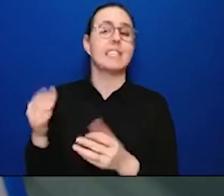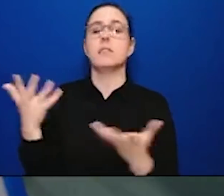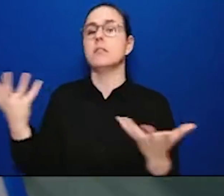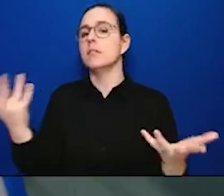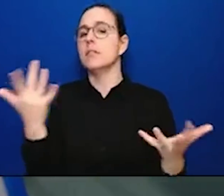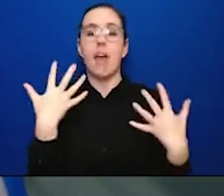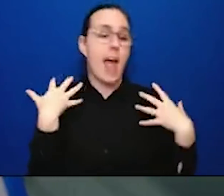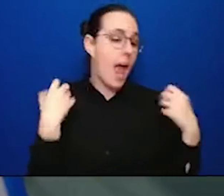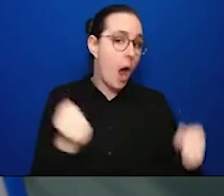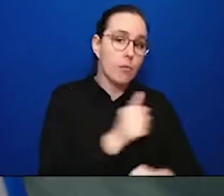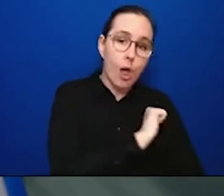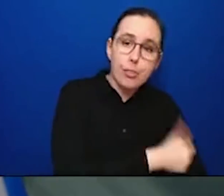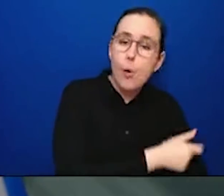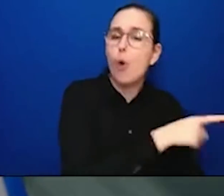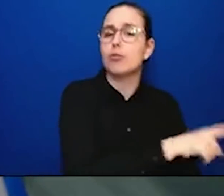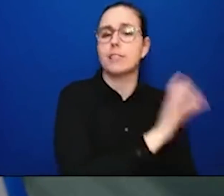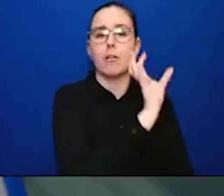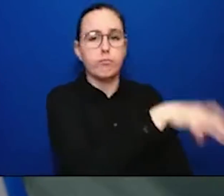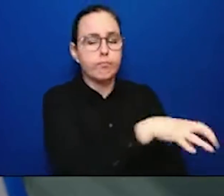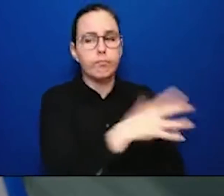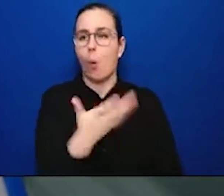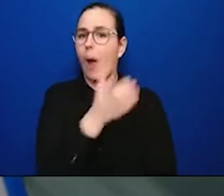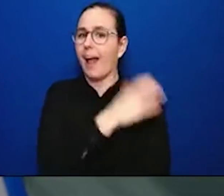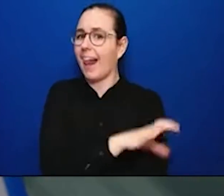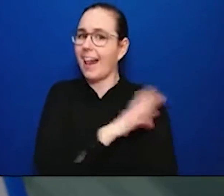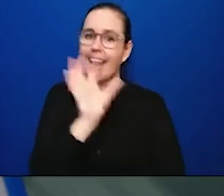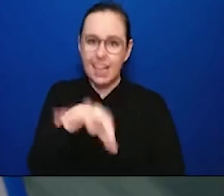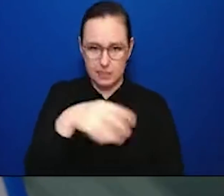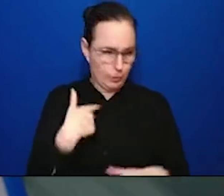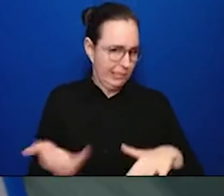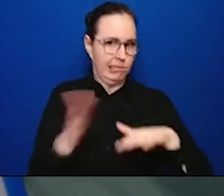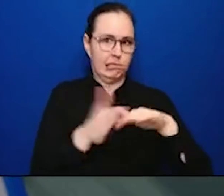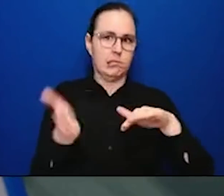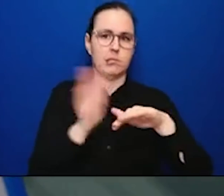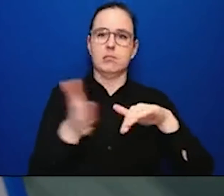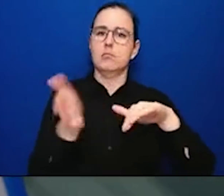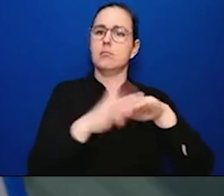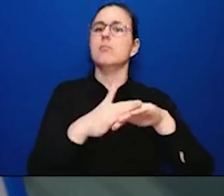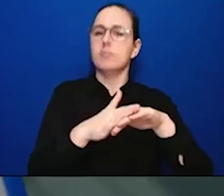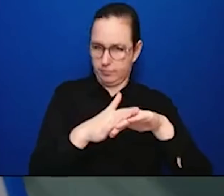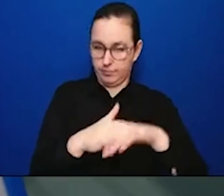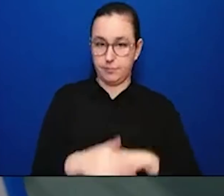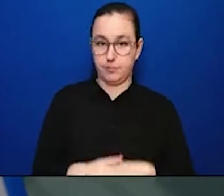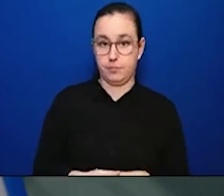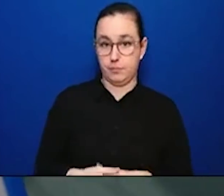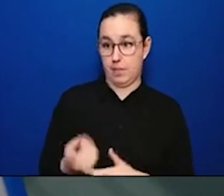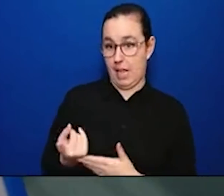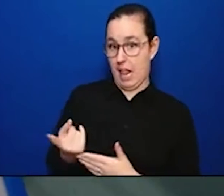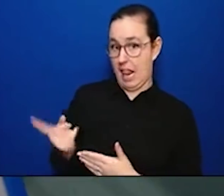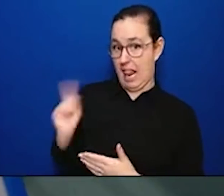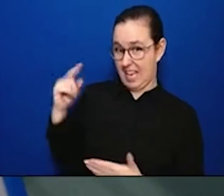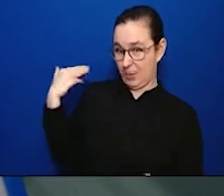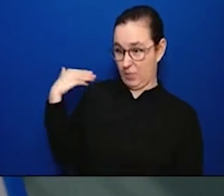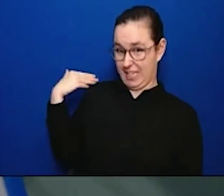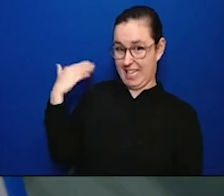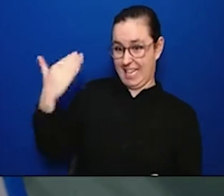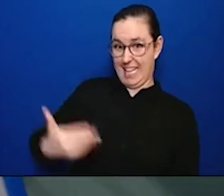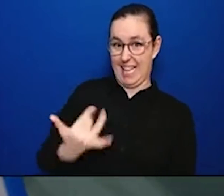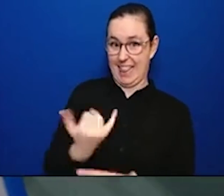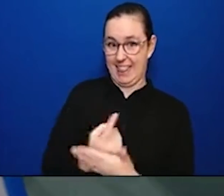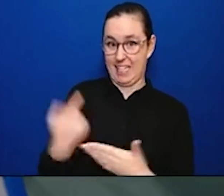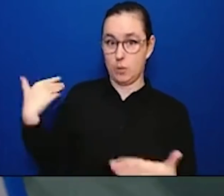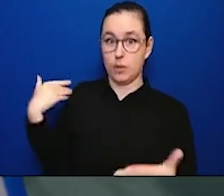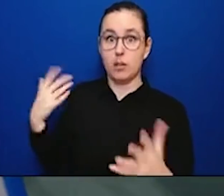pharmacies is increasing end of last week to this week by an additional 254 and another 200 in the middle of this